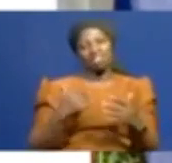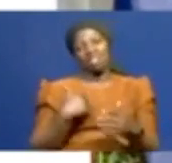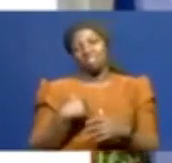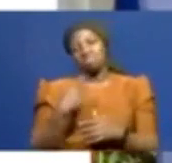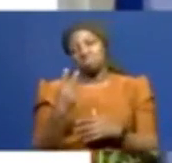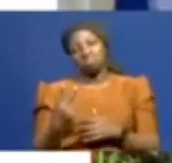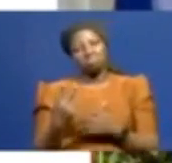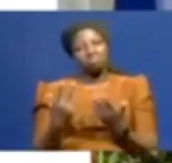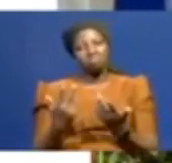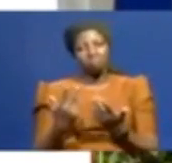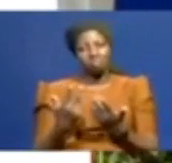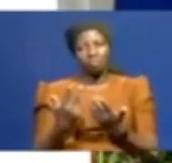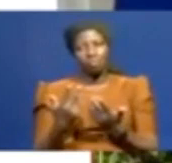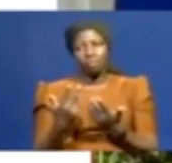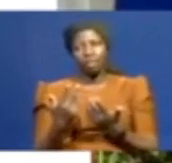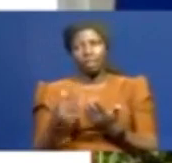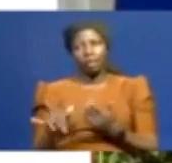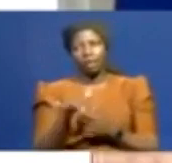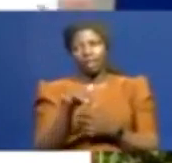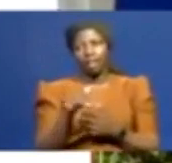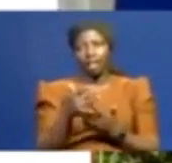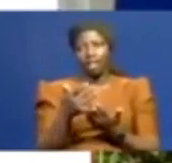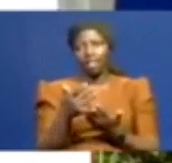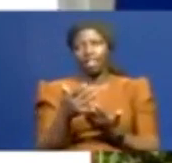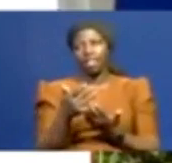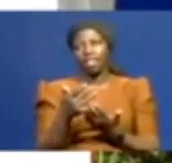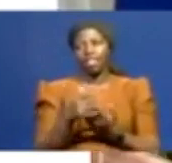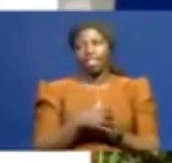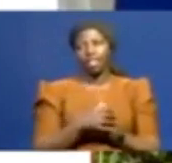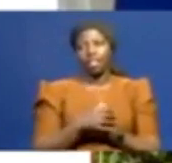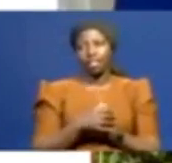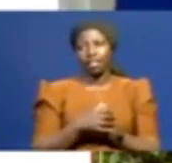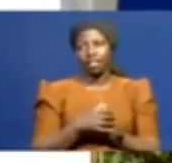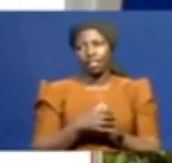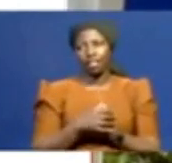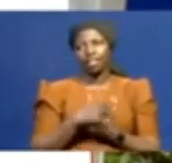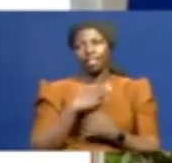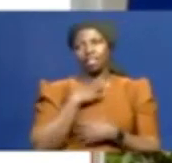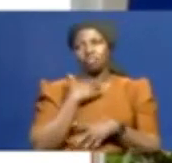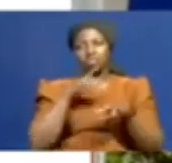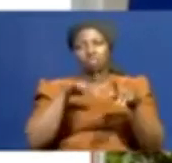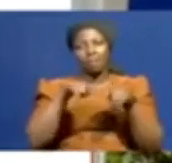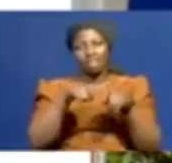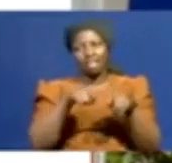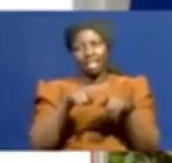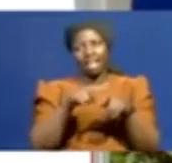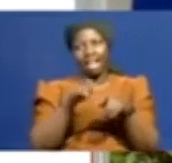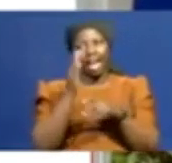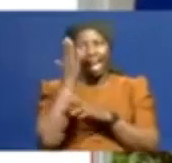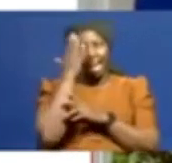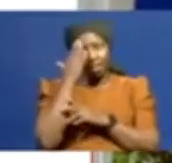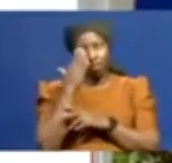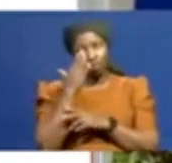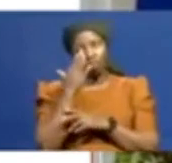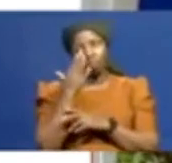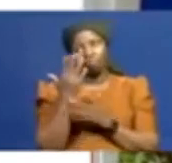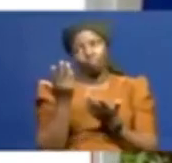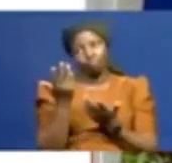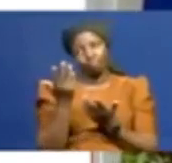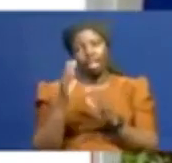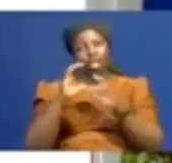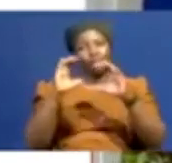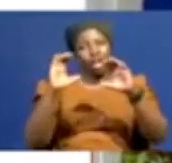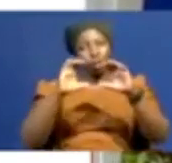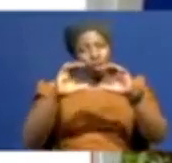fly. And how to maintain. I normally talk to my coach, normally tells me like what to do,